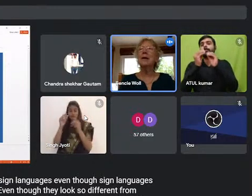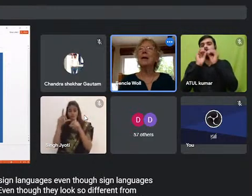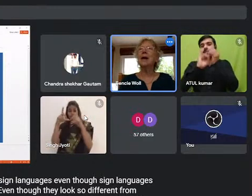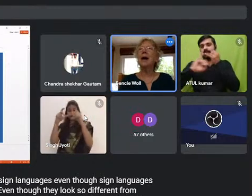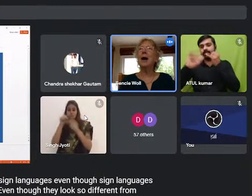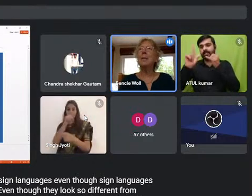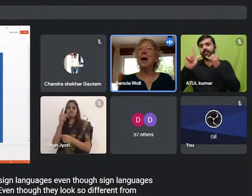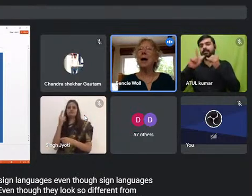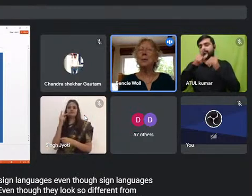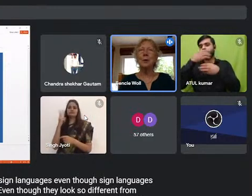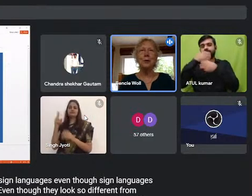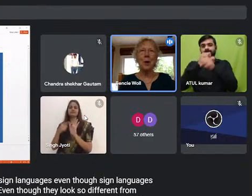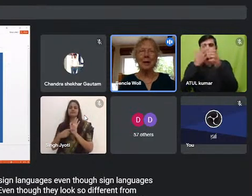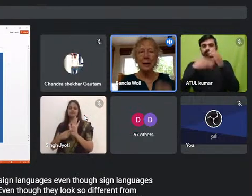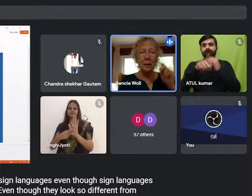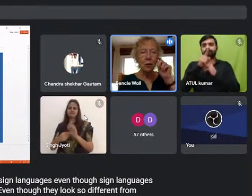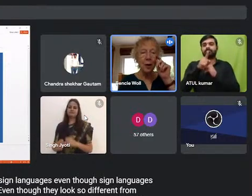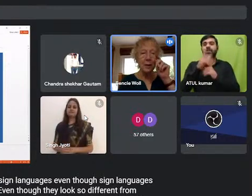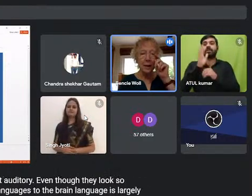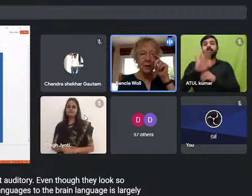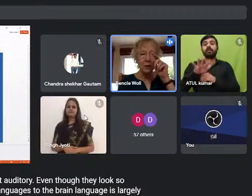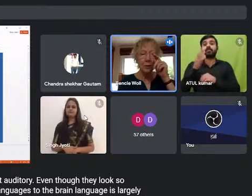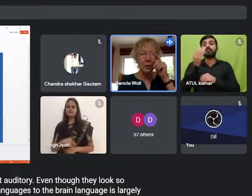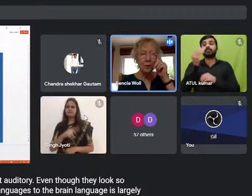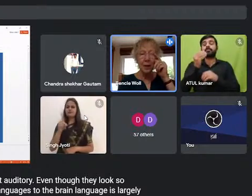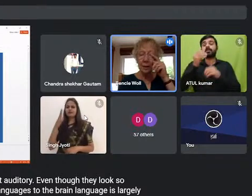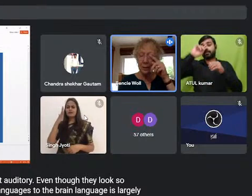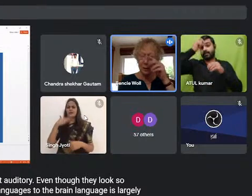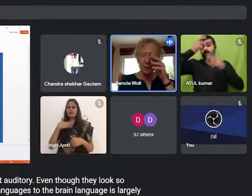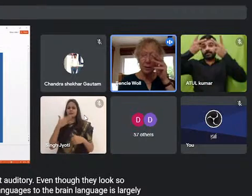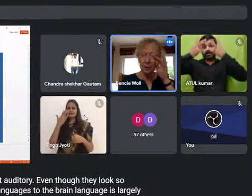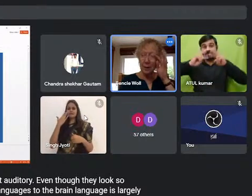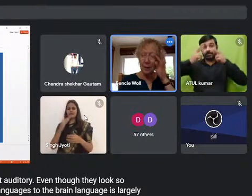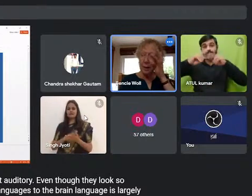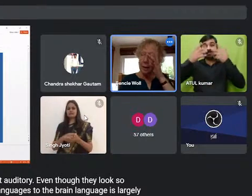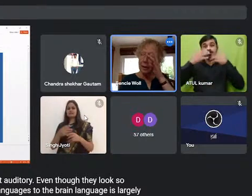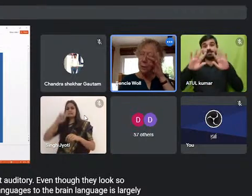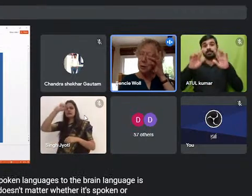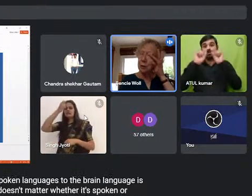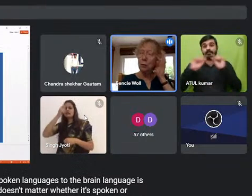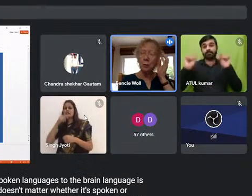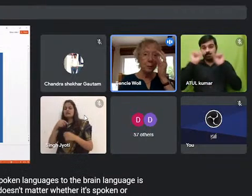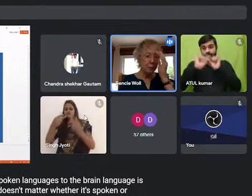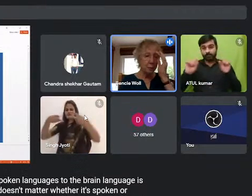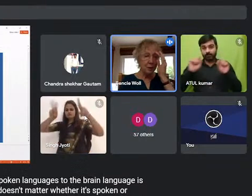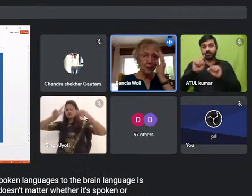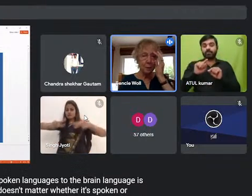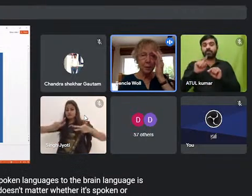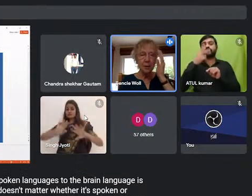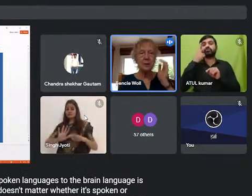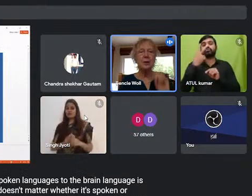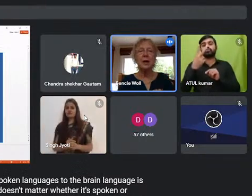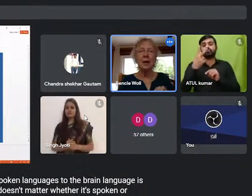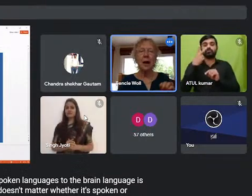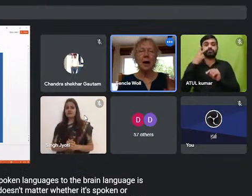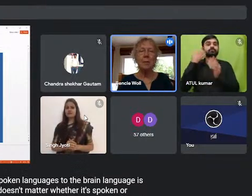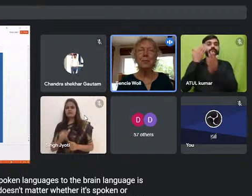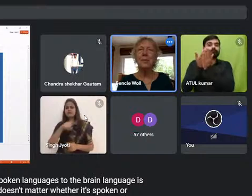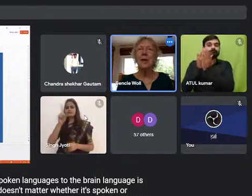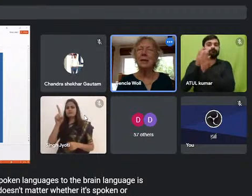BSL, and we also had English translations of those sentences. There were two groups of